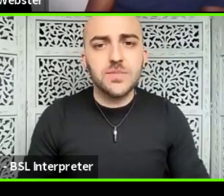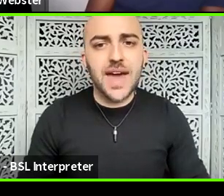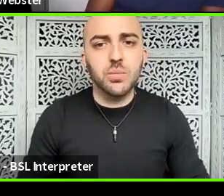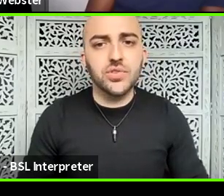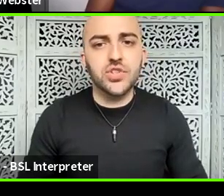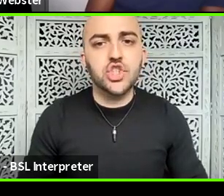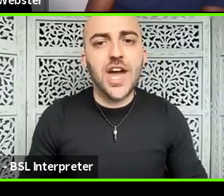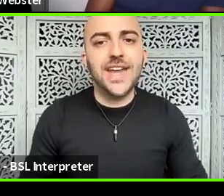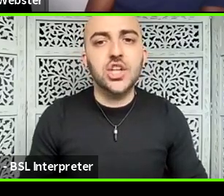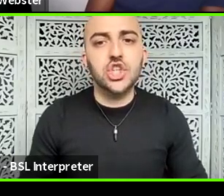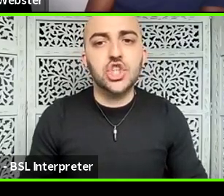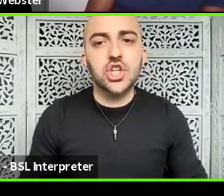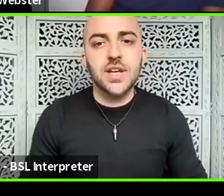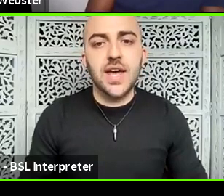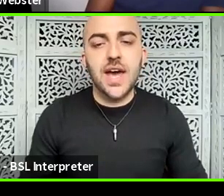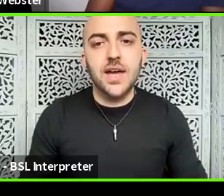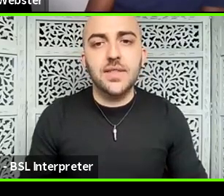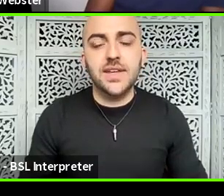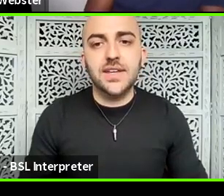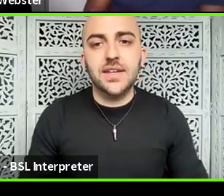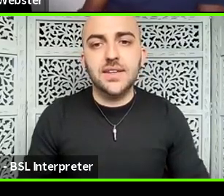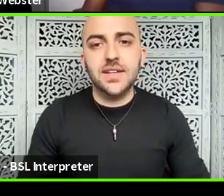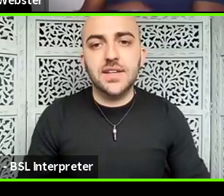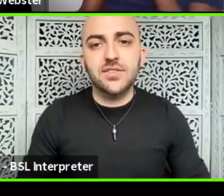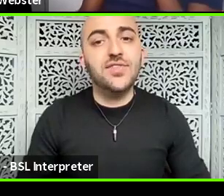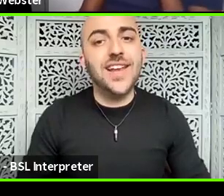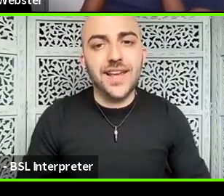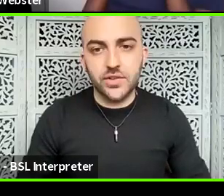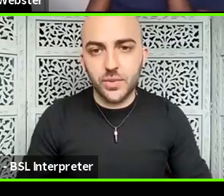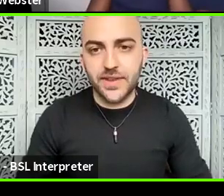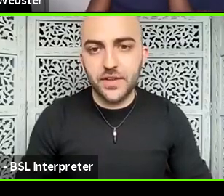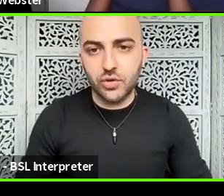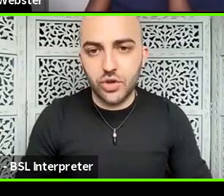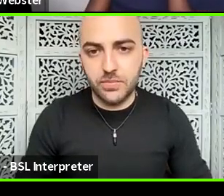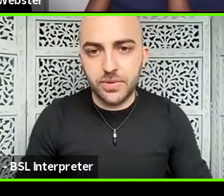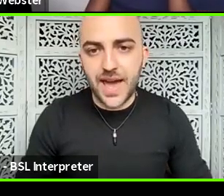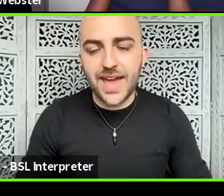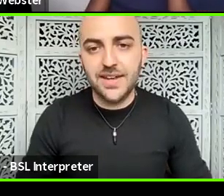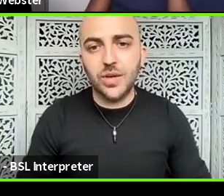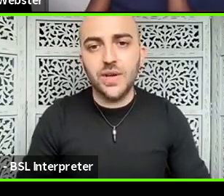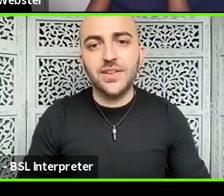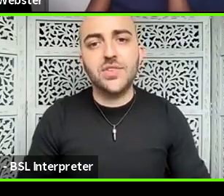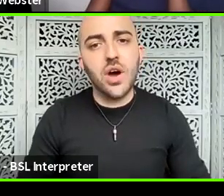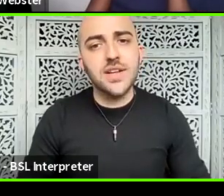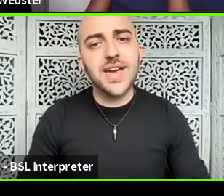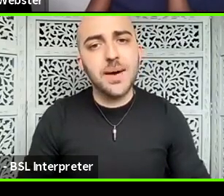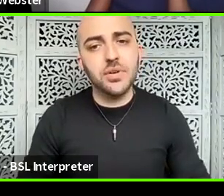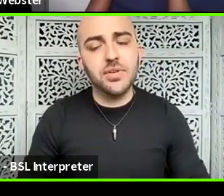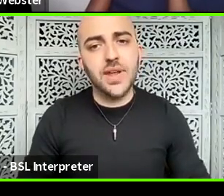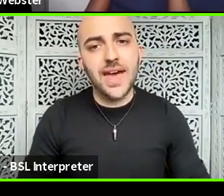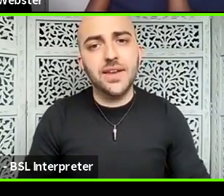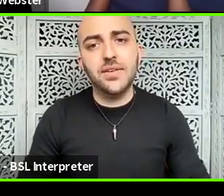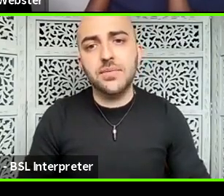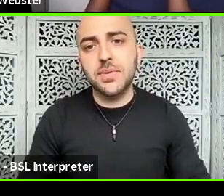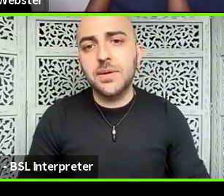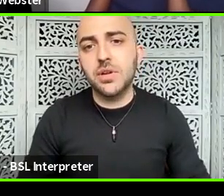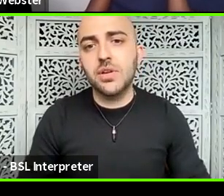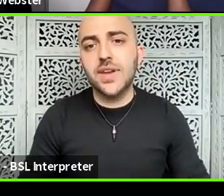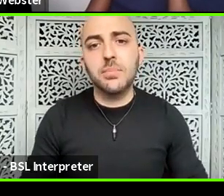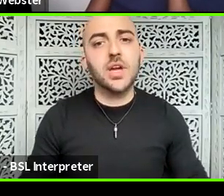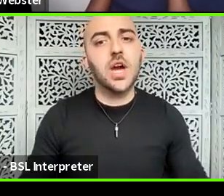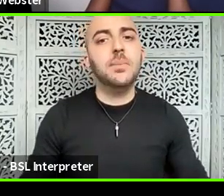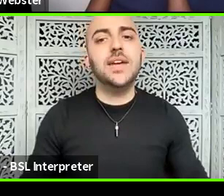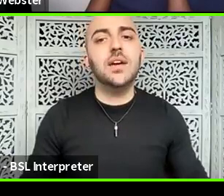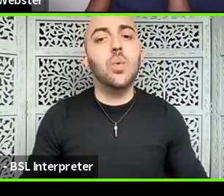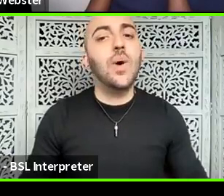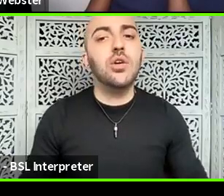our ultimate aim was to change the feelings within the group, and it started to happen, and people